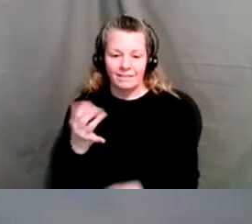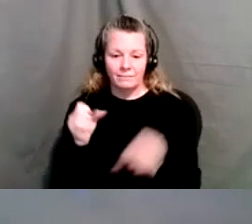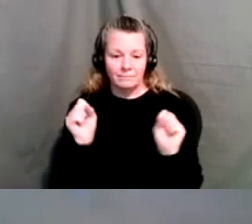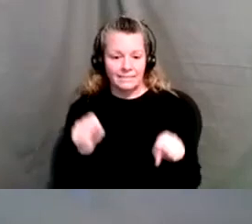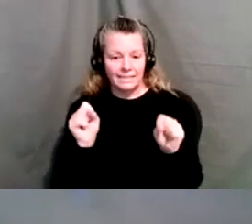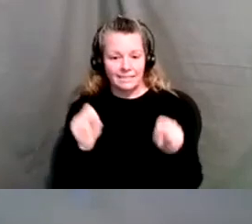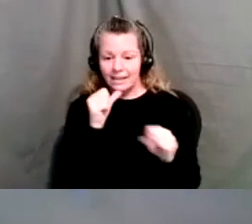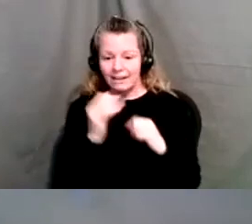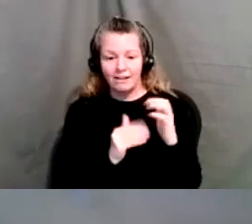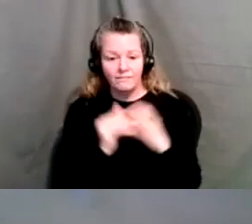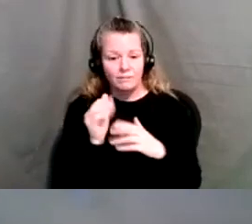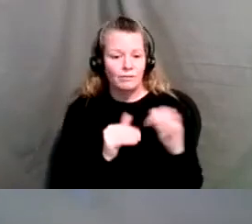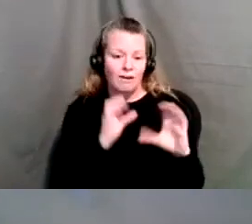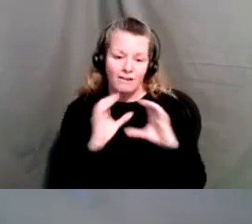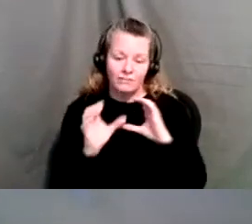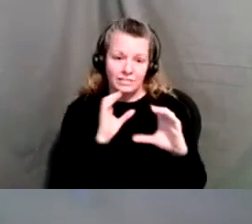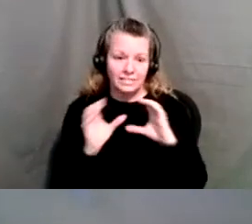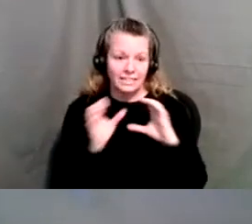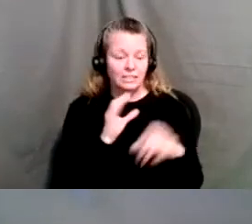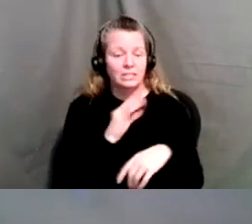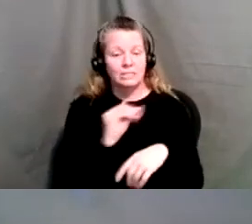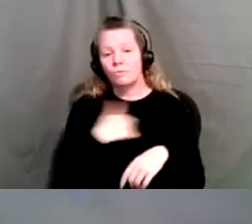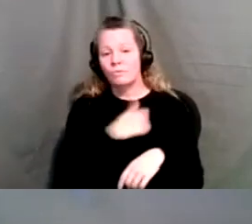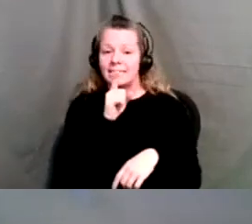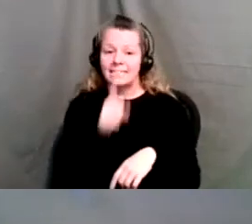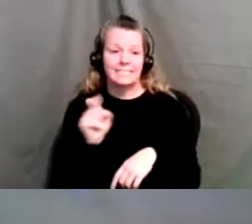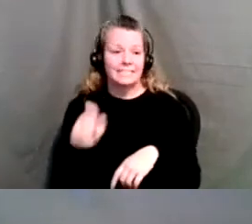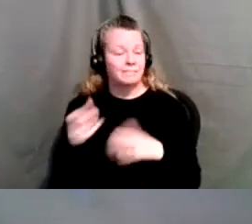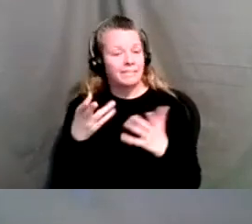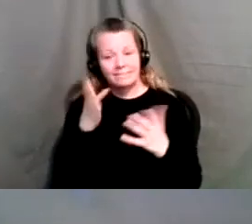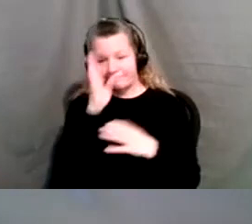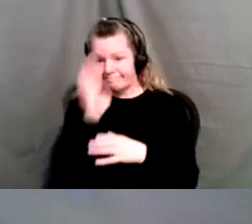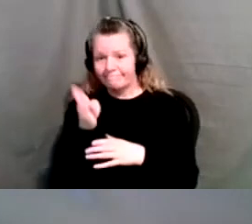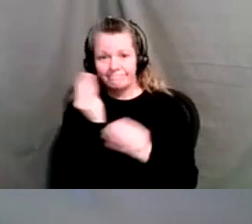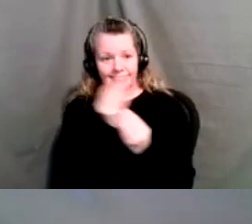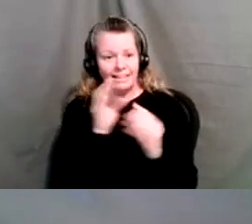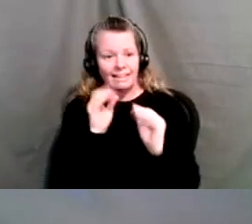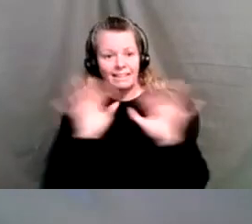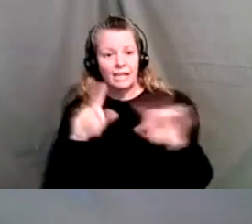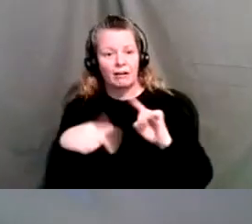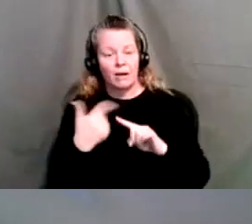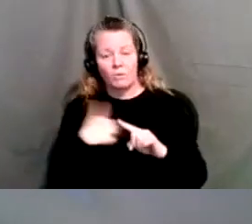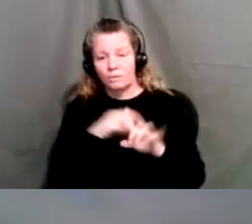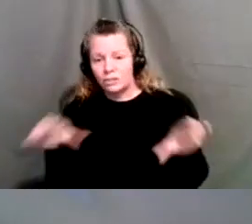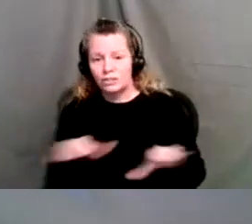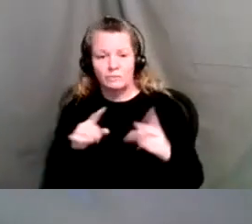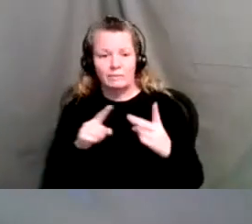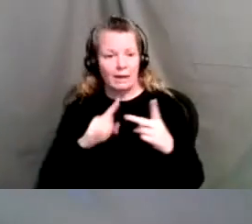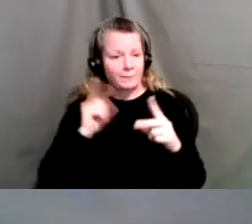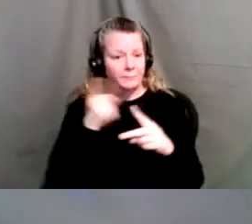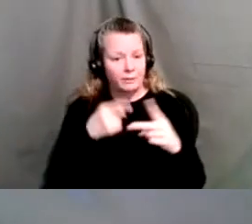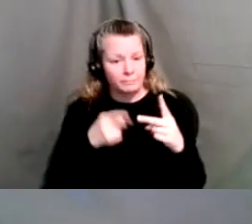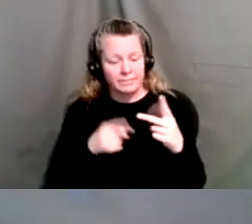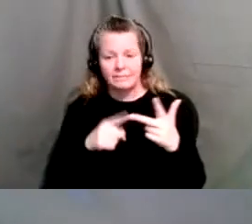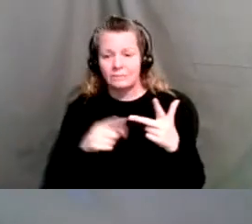uncomfortable conversations, because we need to be really forthright about what we're doing and what our purpose is and who's making the selection and